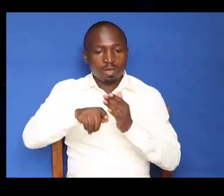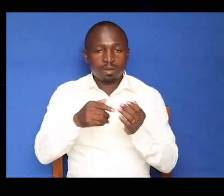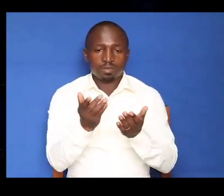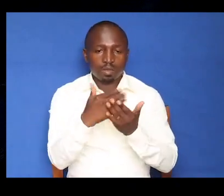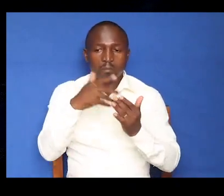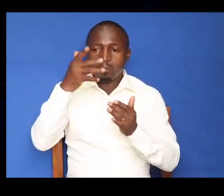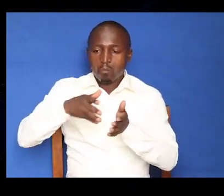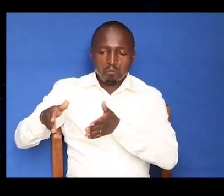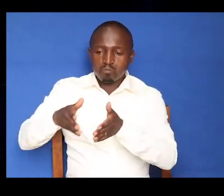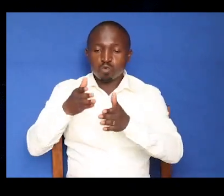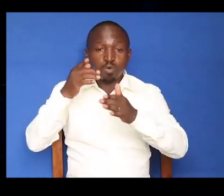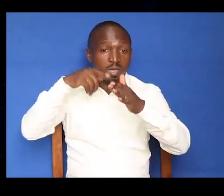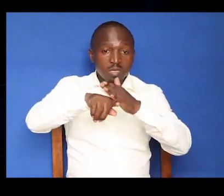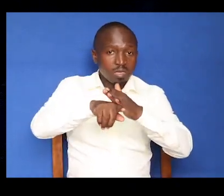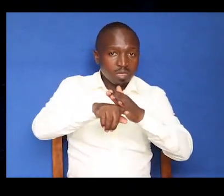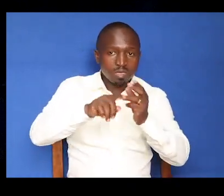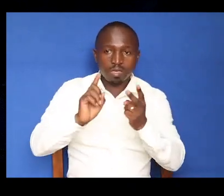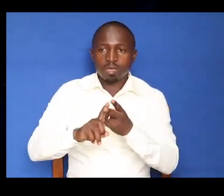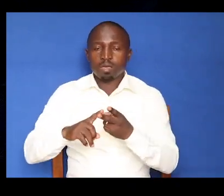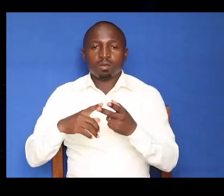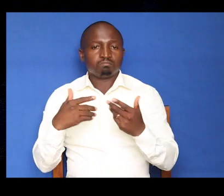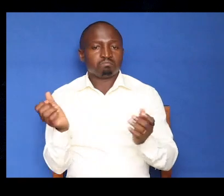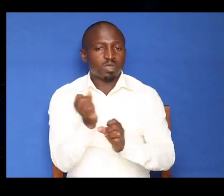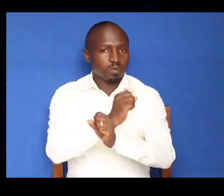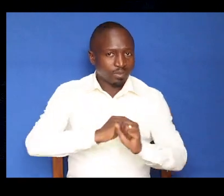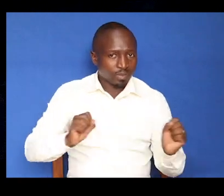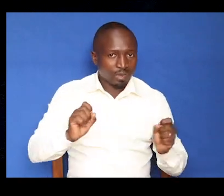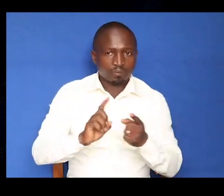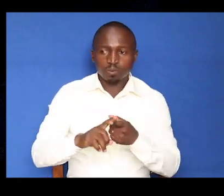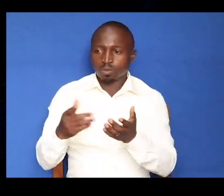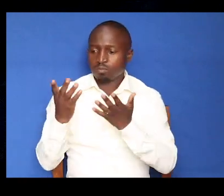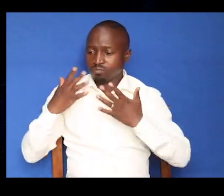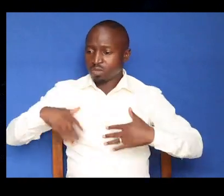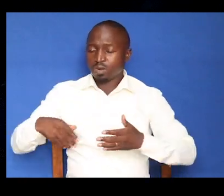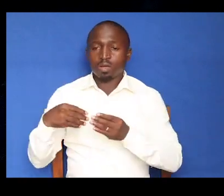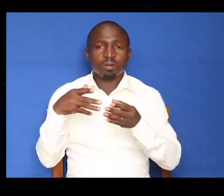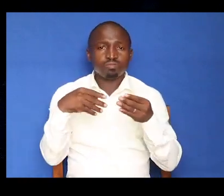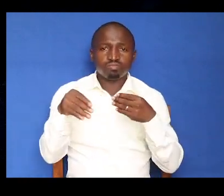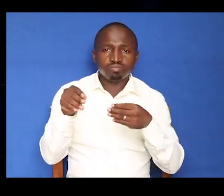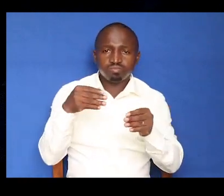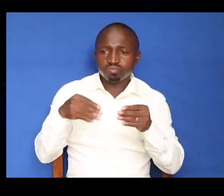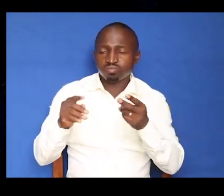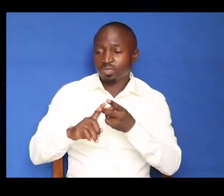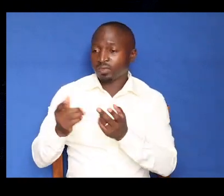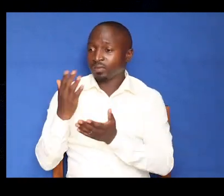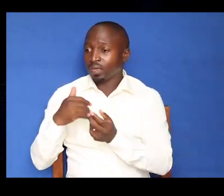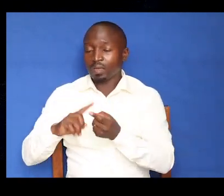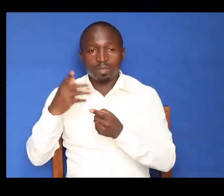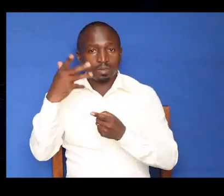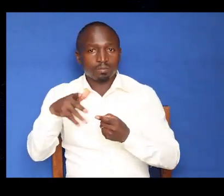river mouths. Saltiness strengthens the bodies of coral polyps. Coral